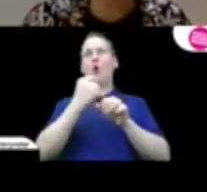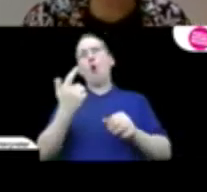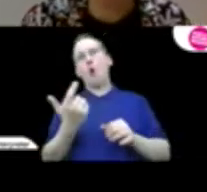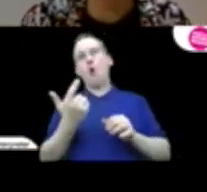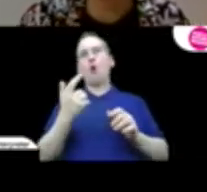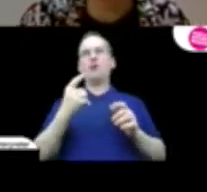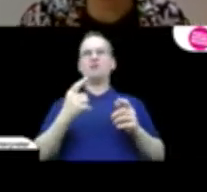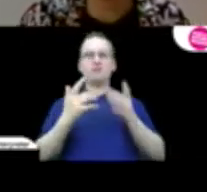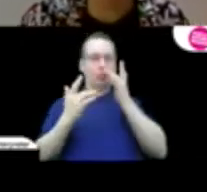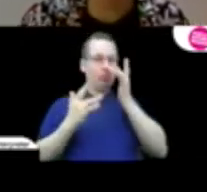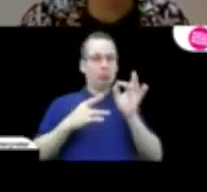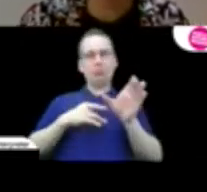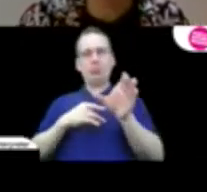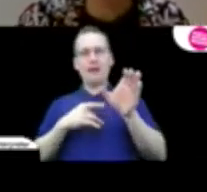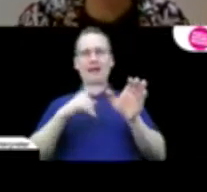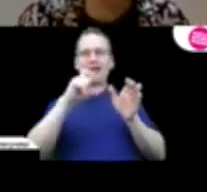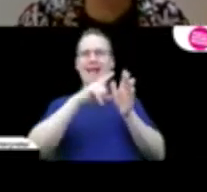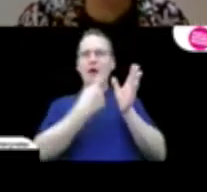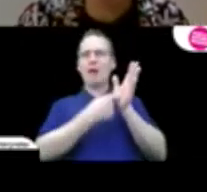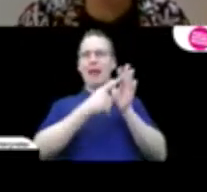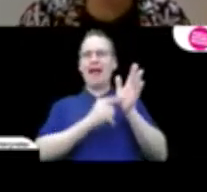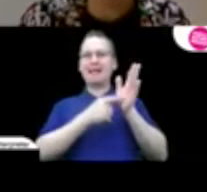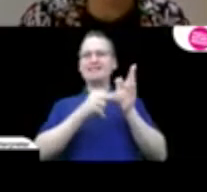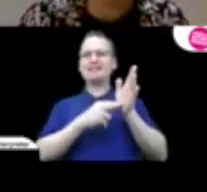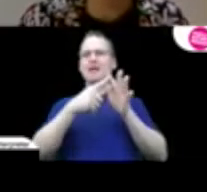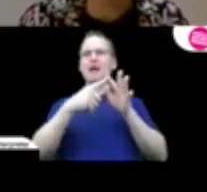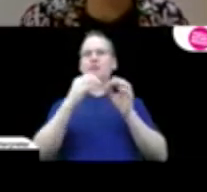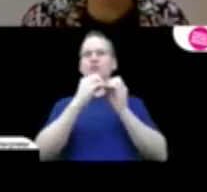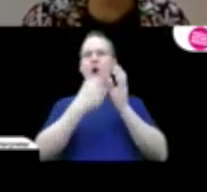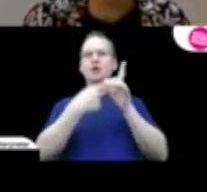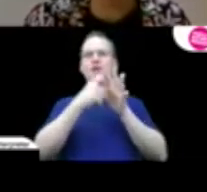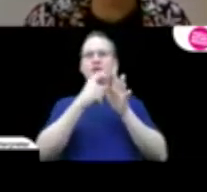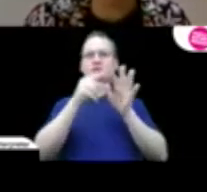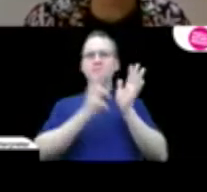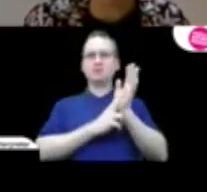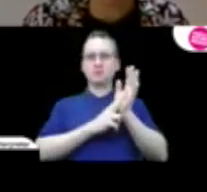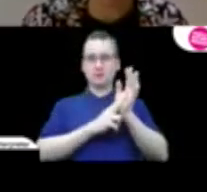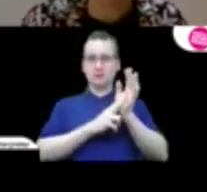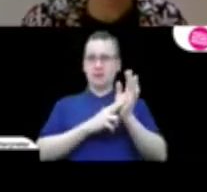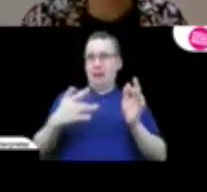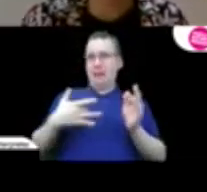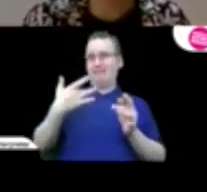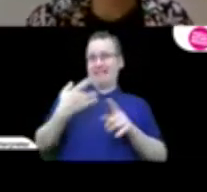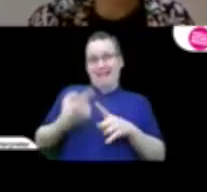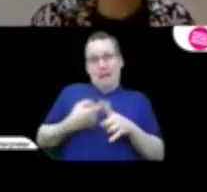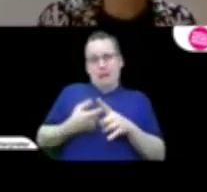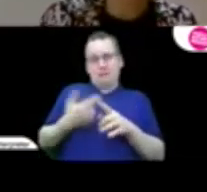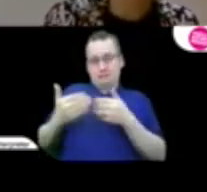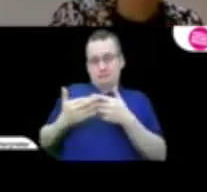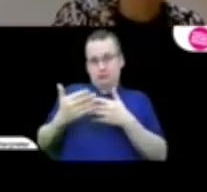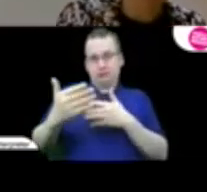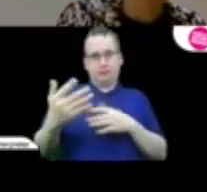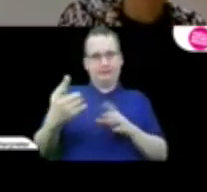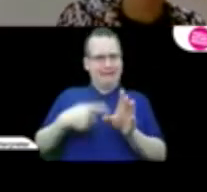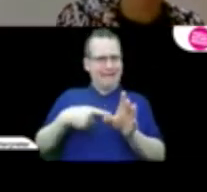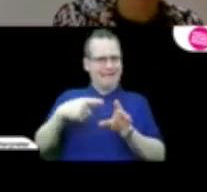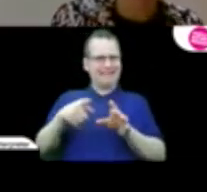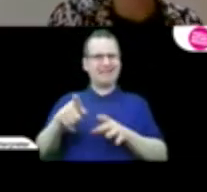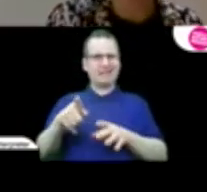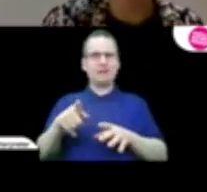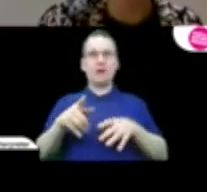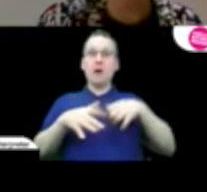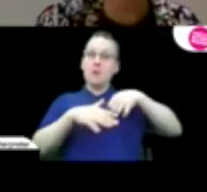African-American person from Georgia who lived in England for several years. They were assigned female at